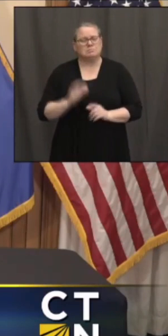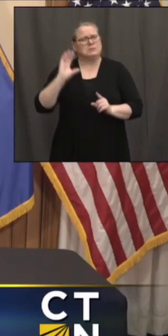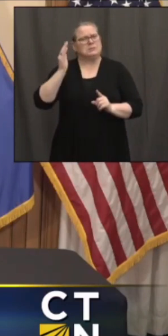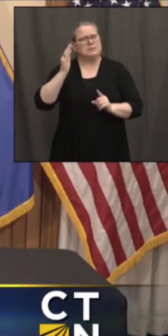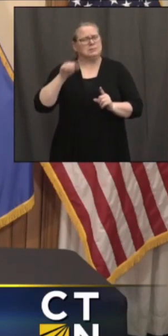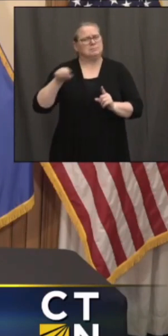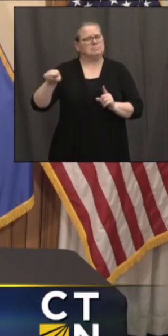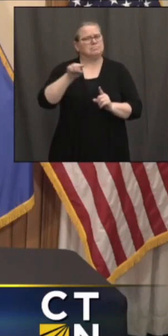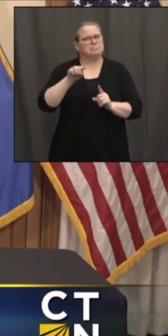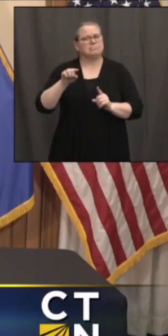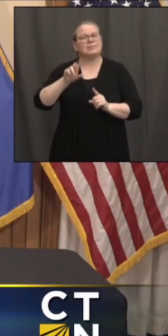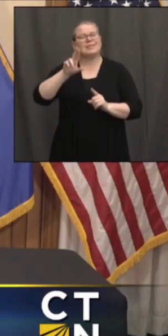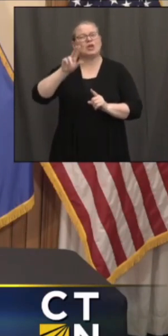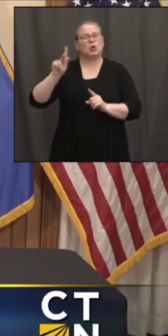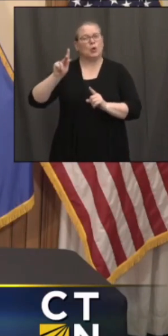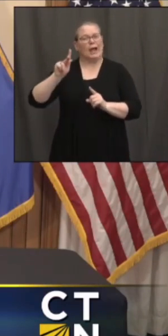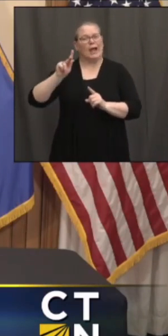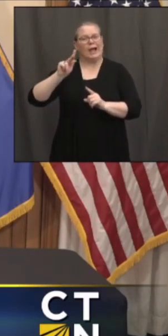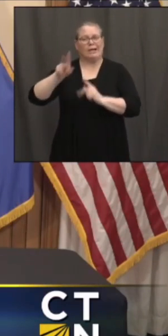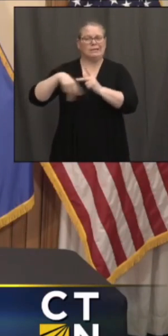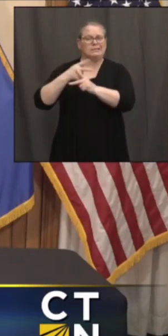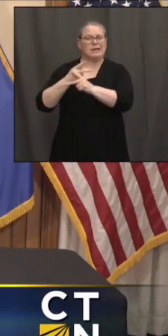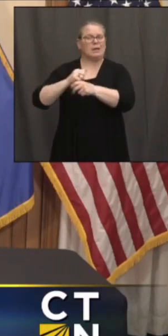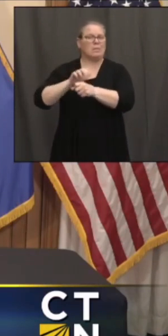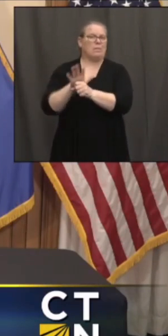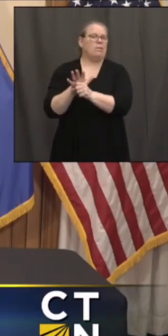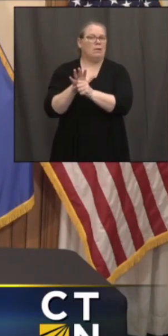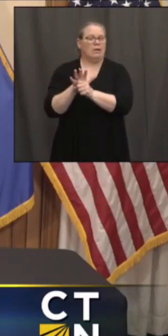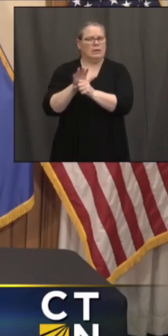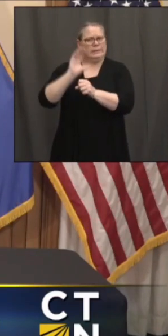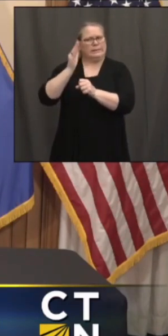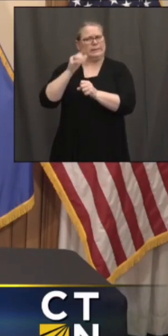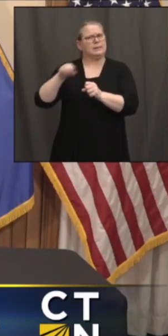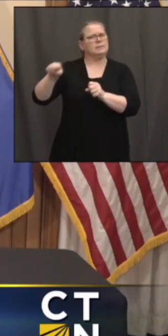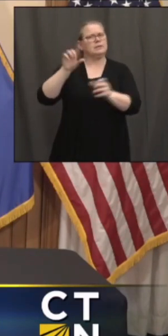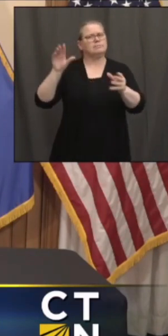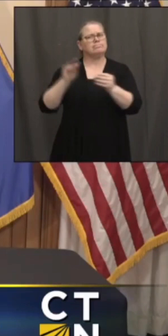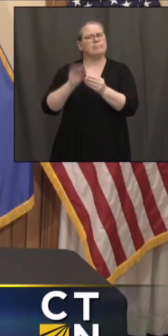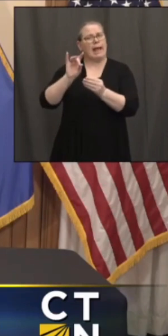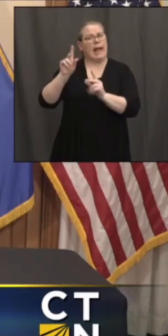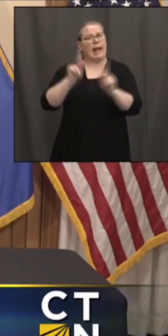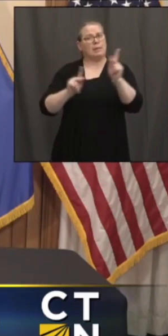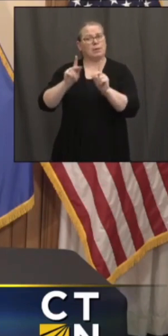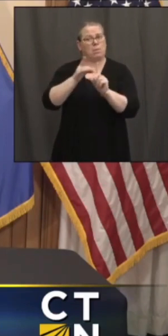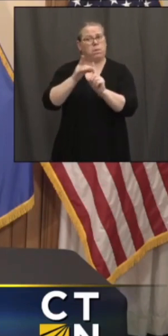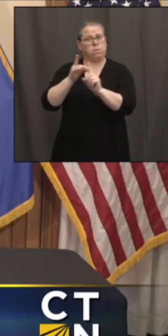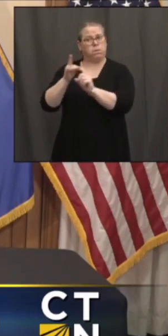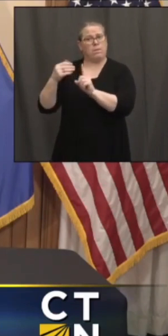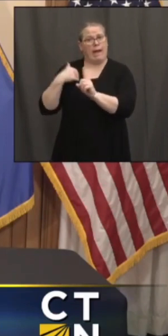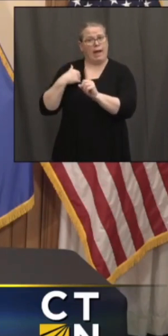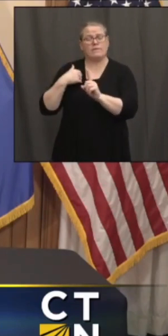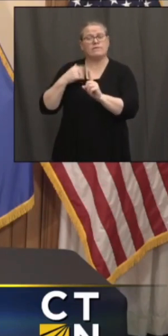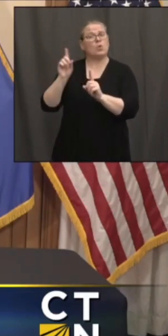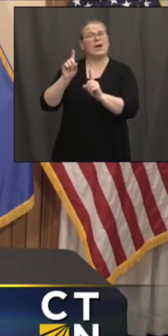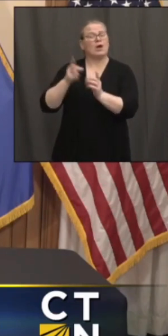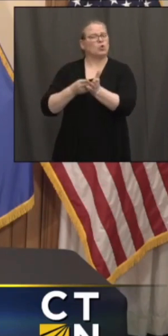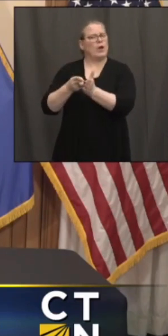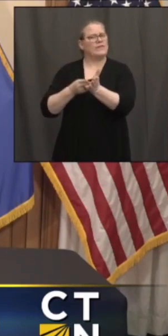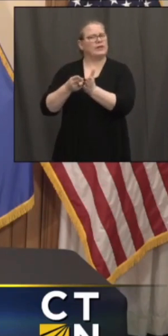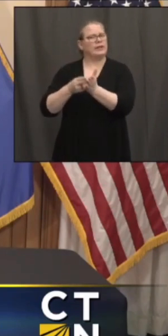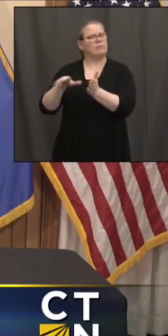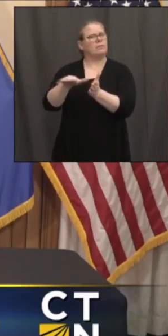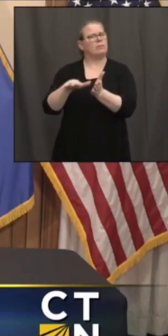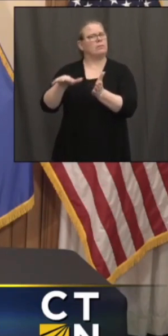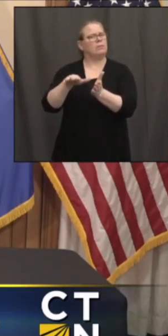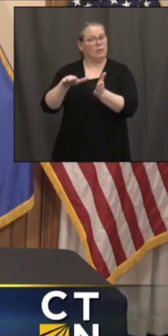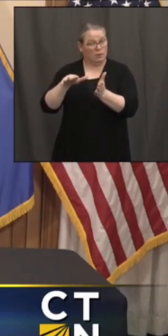tested positive for this UK variant are all in New Haven County. Is sampling only taking place in New Haven County, or is it